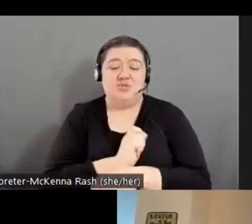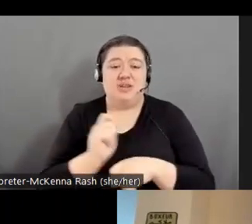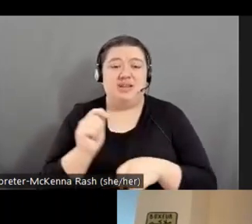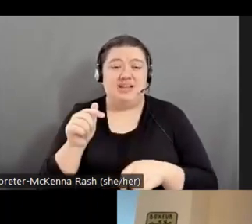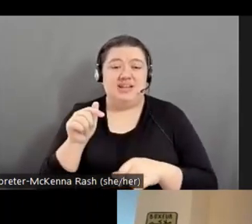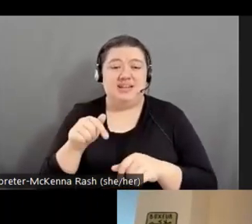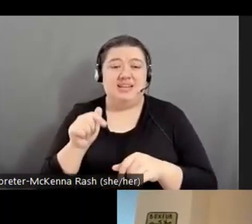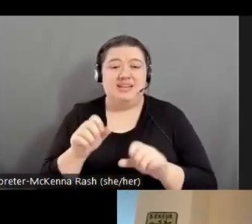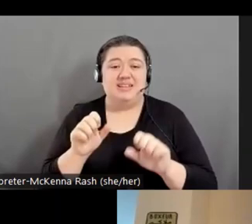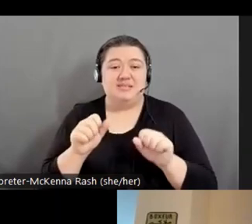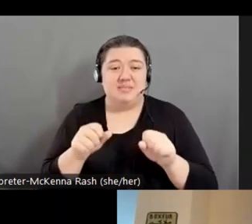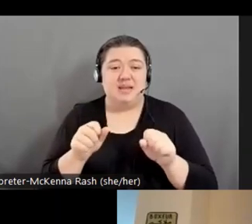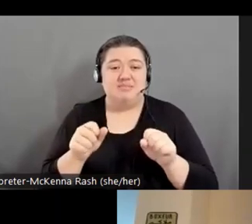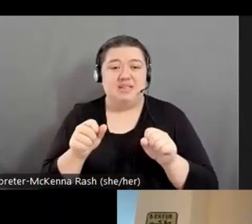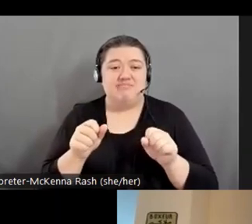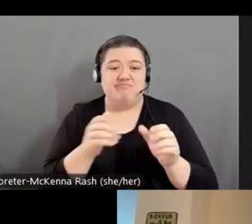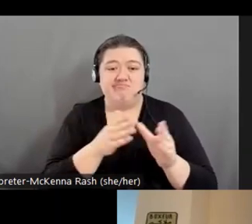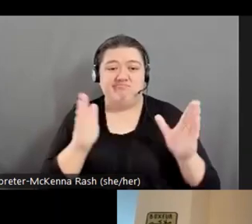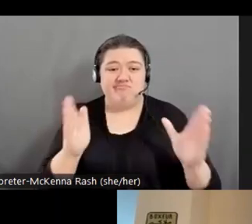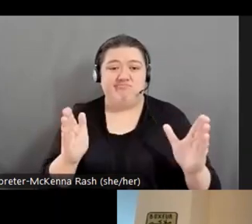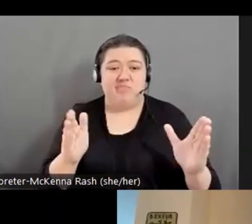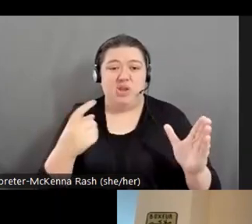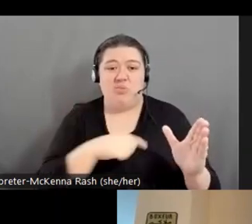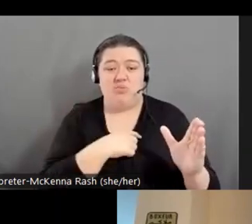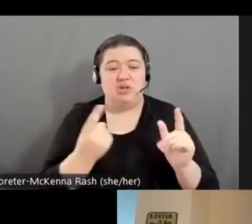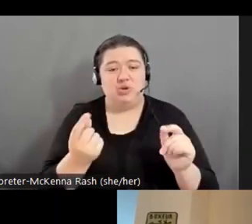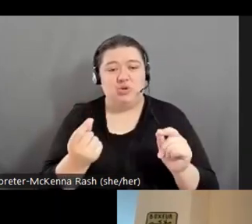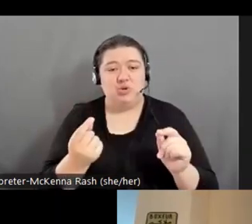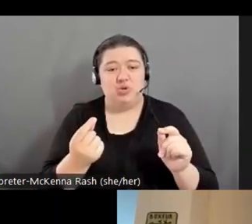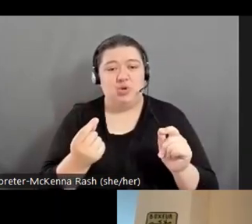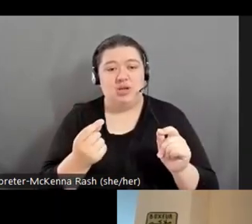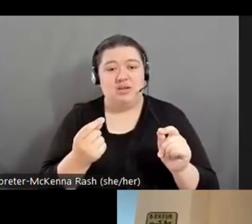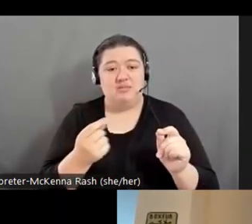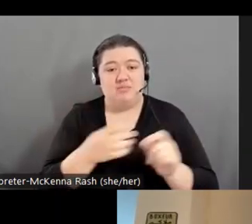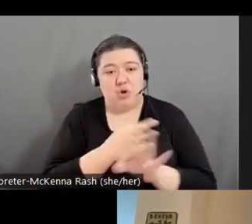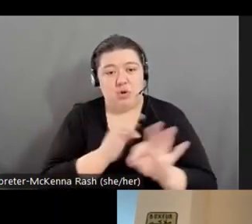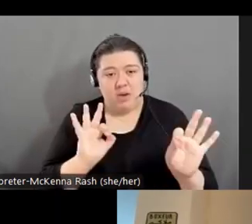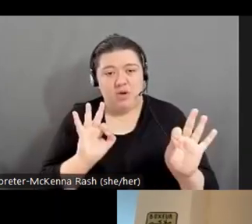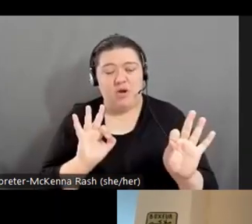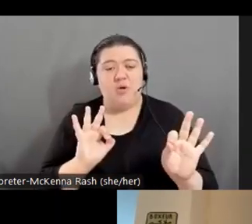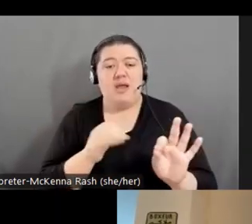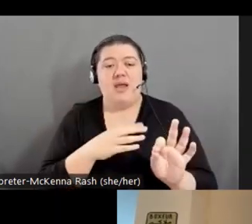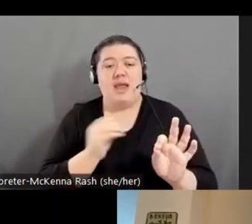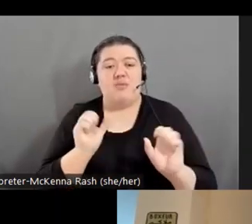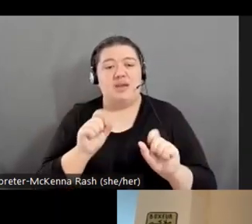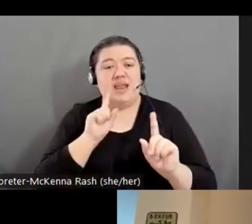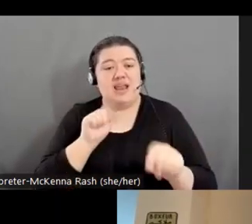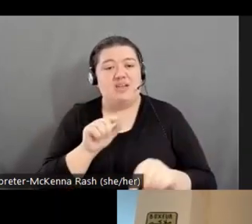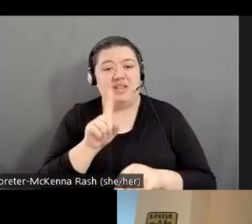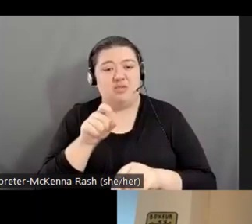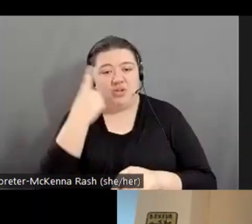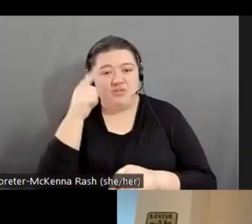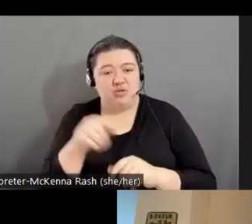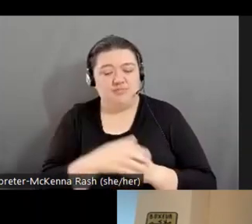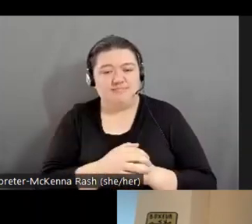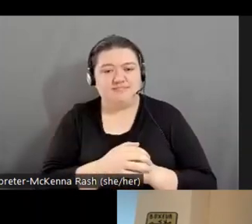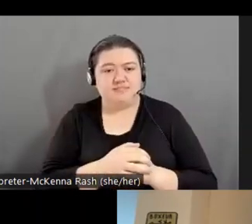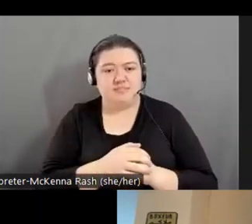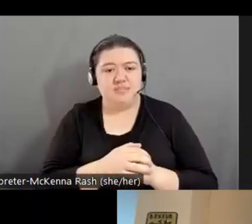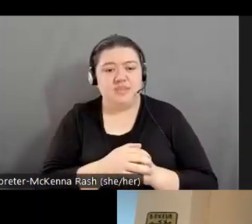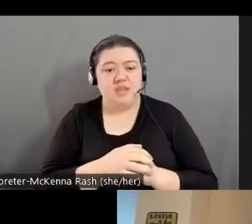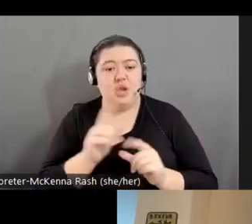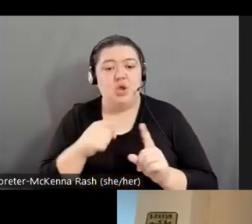of what Tamizdat will do pro bono, and we can just answer those questions for you. This stuff, when you're talking